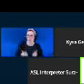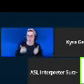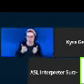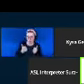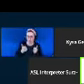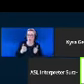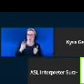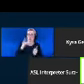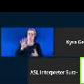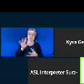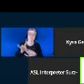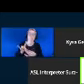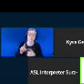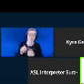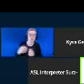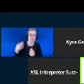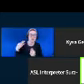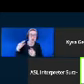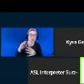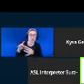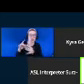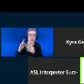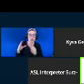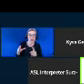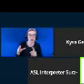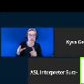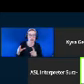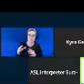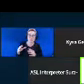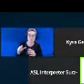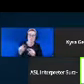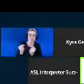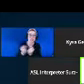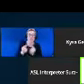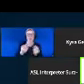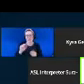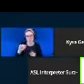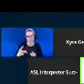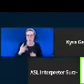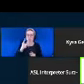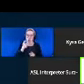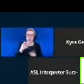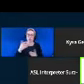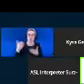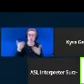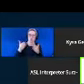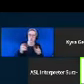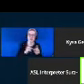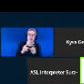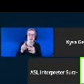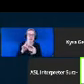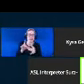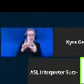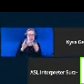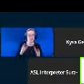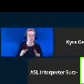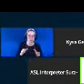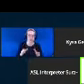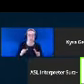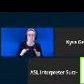as well as the map of our FEMA staff who serve as liaisons with the voluntary agencies,